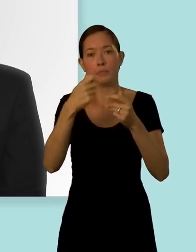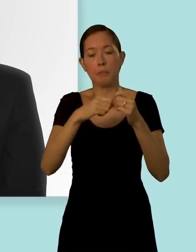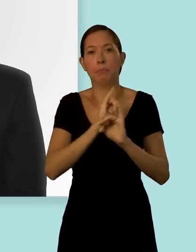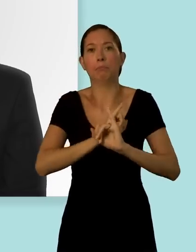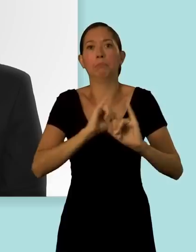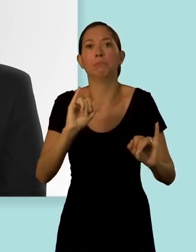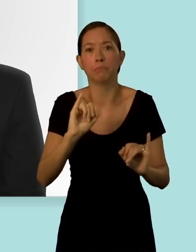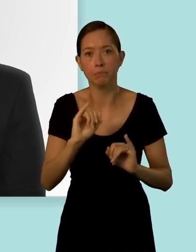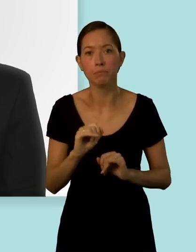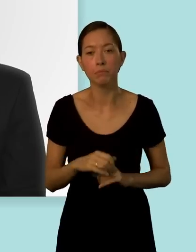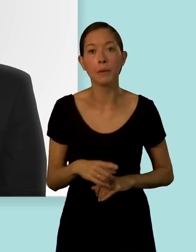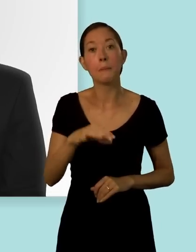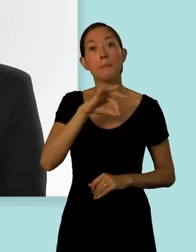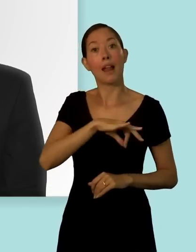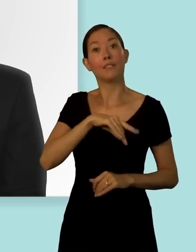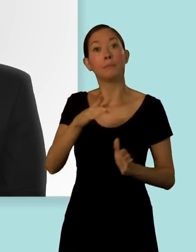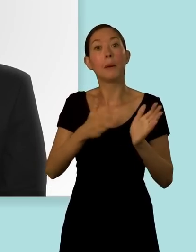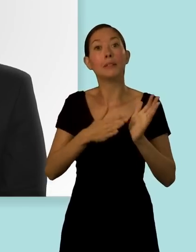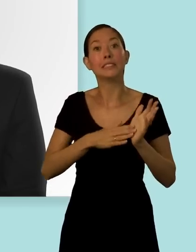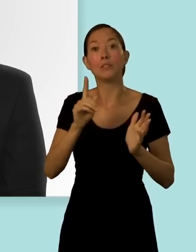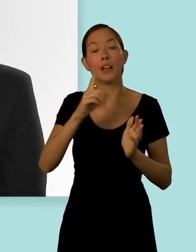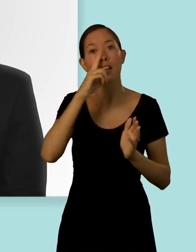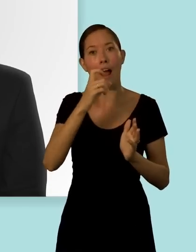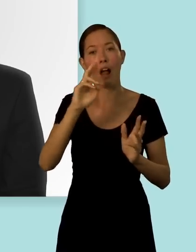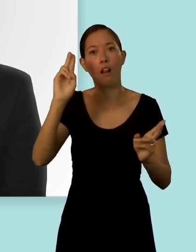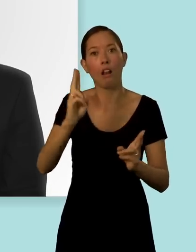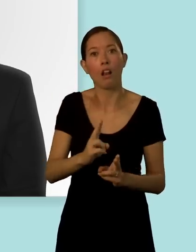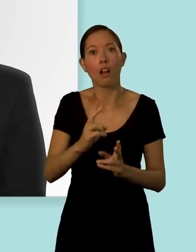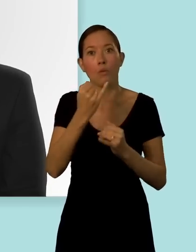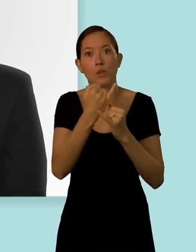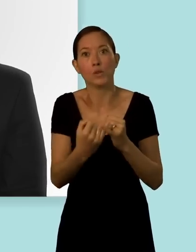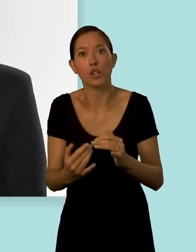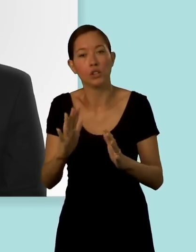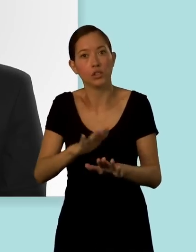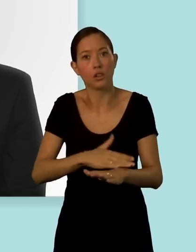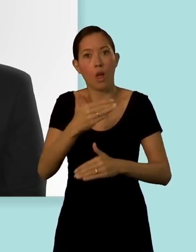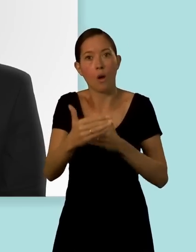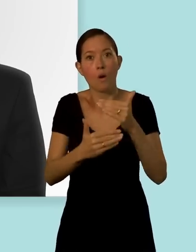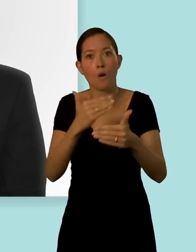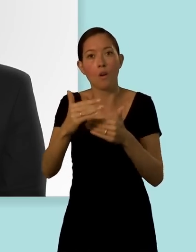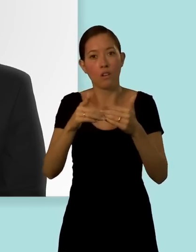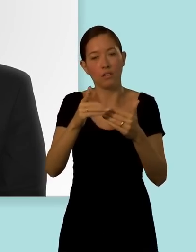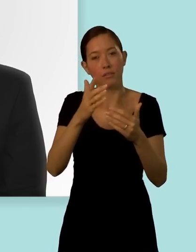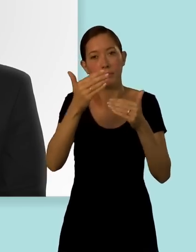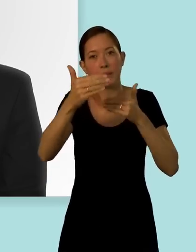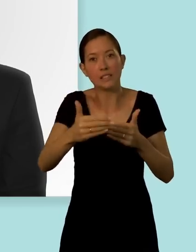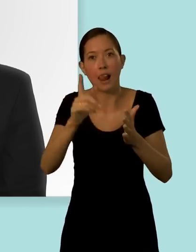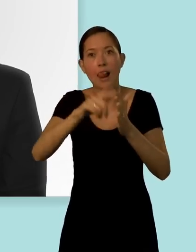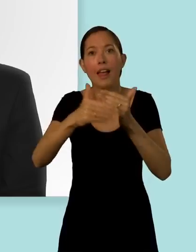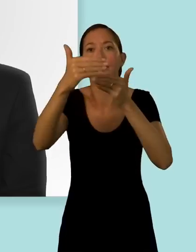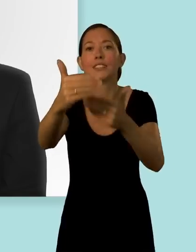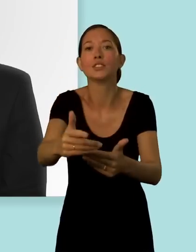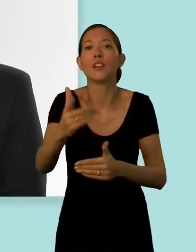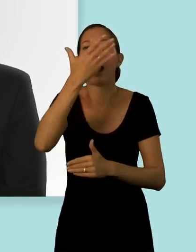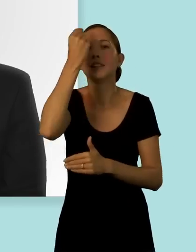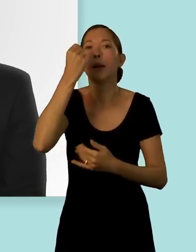that it can temporarily slow down the progression of symptoms in people in the middle and later stages of Alzheimer's disease.